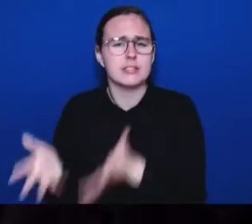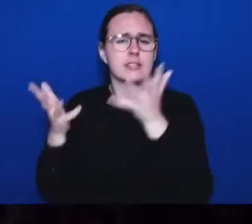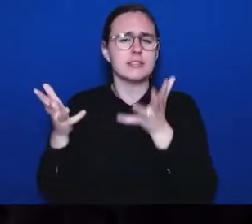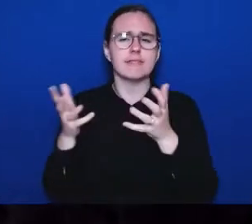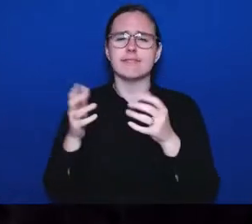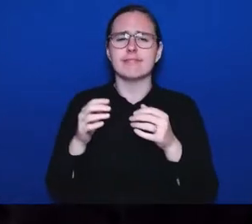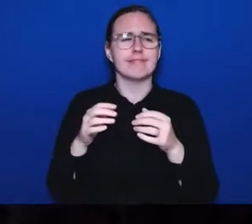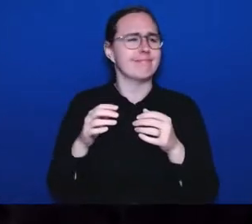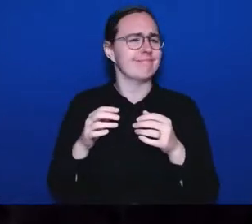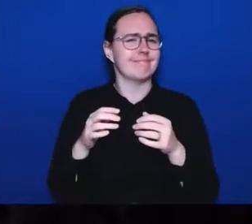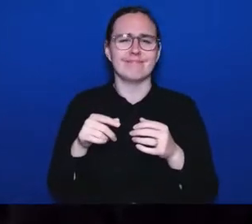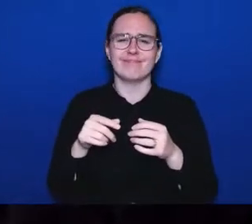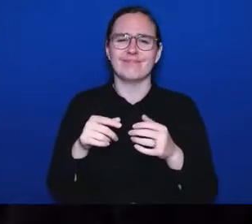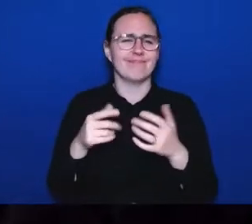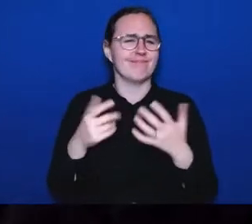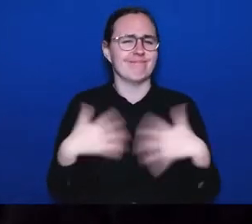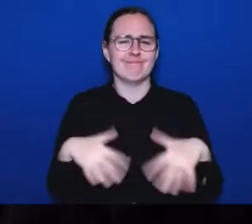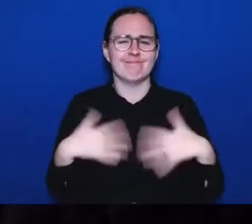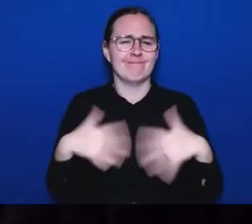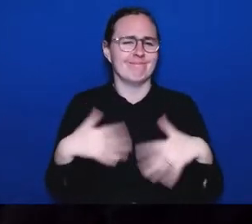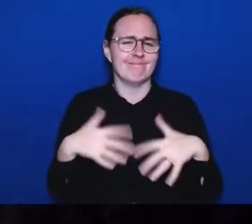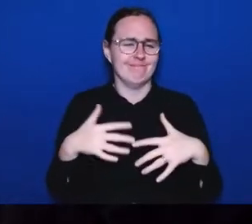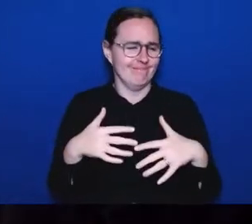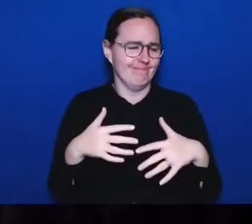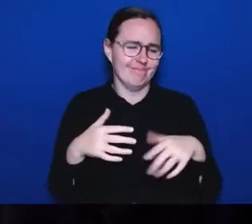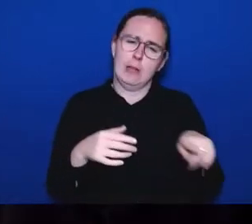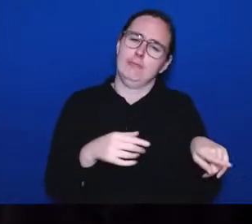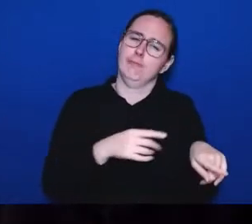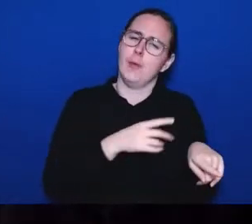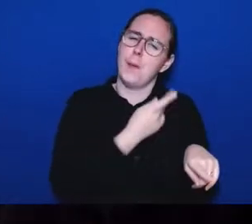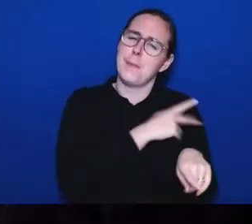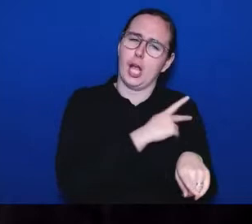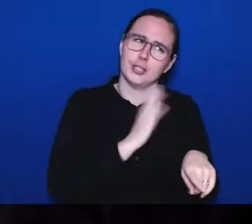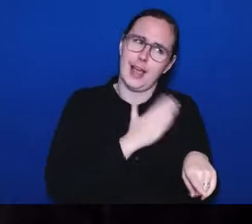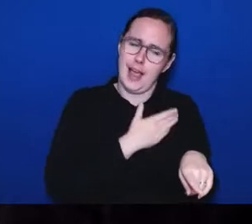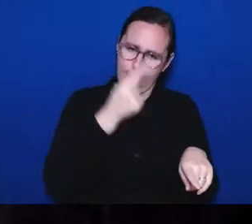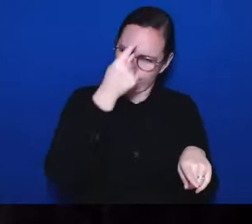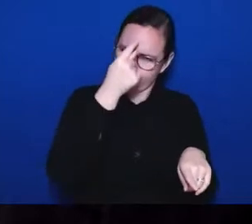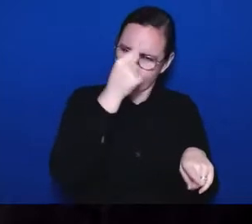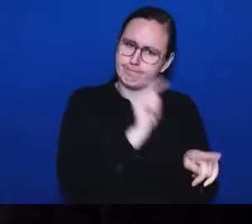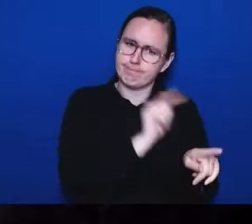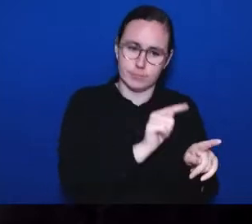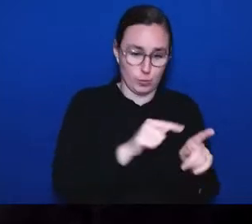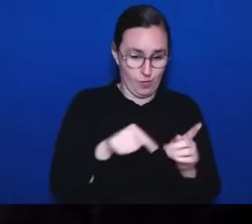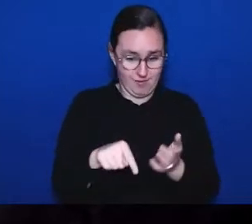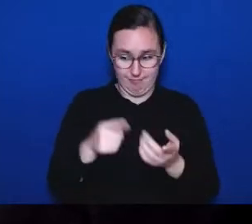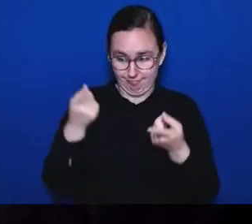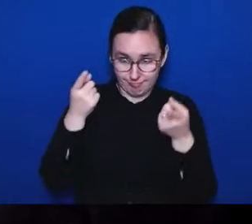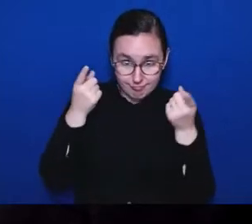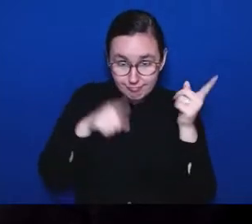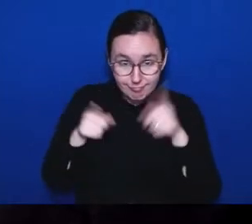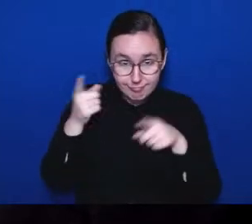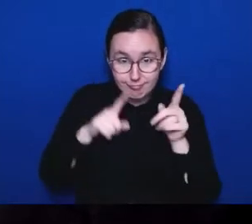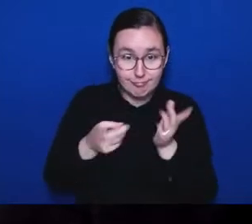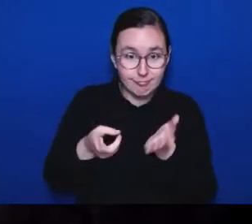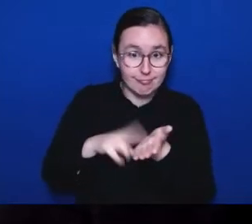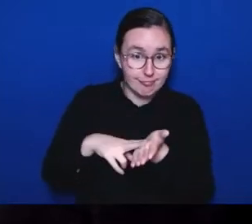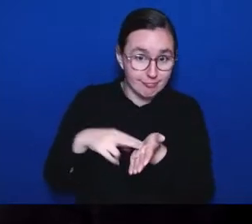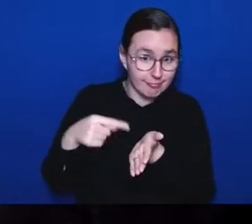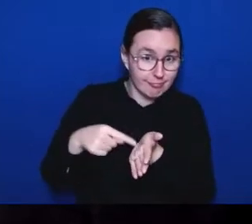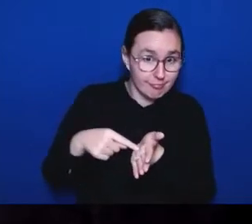for our patients. What this means is that we're making family practice the priority it should